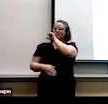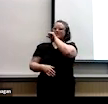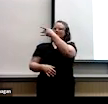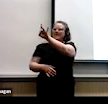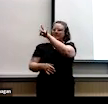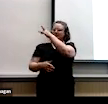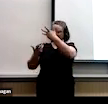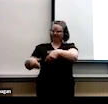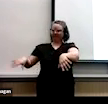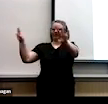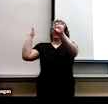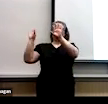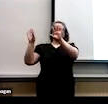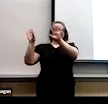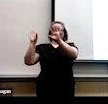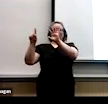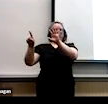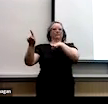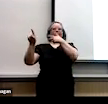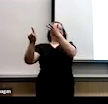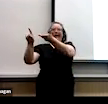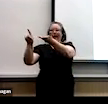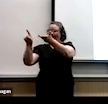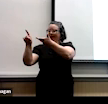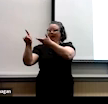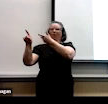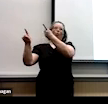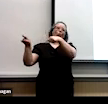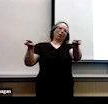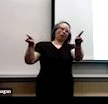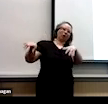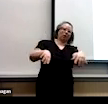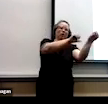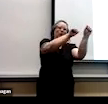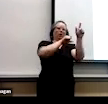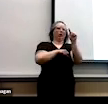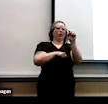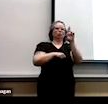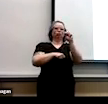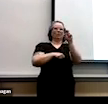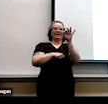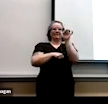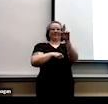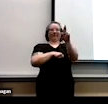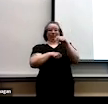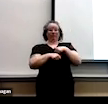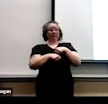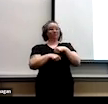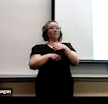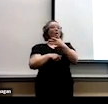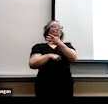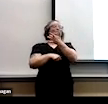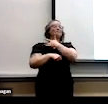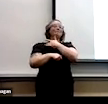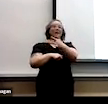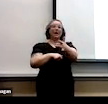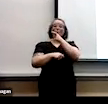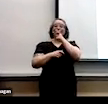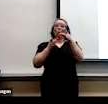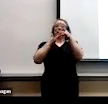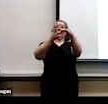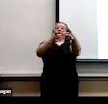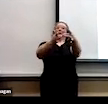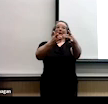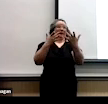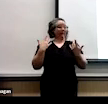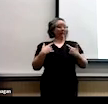And so I think we just need to think about it more broadly. Also, of course, many of our patients have no primary care outside of pediatrics. Many of these people who have any issues